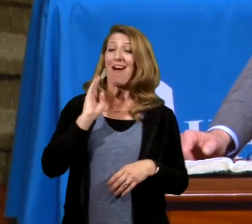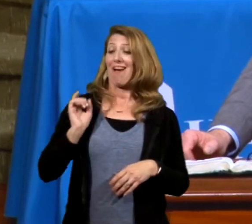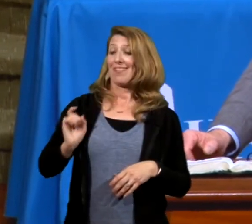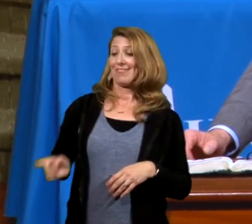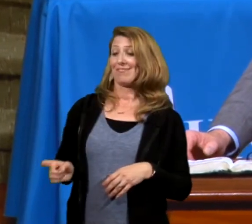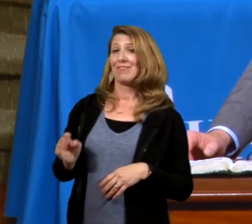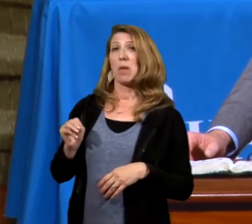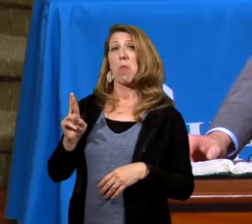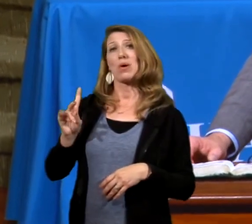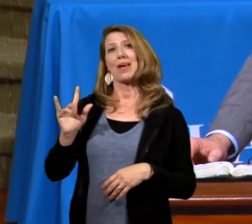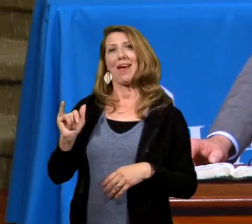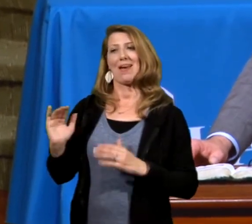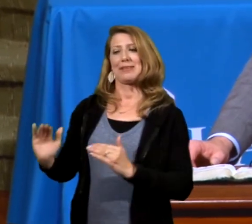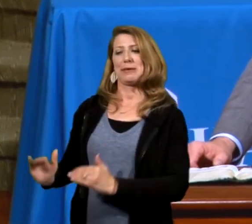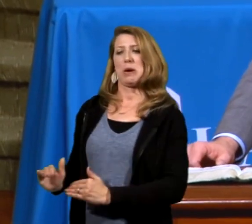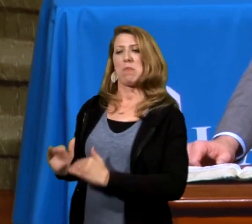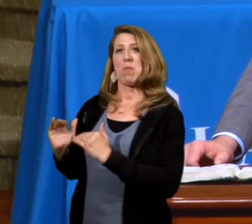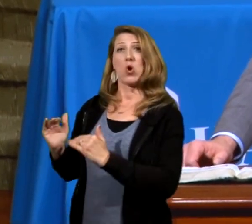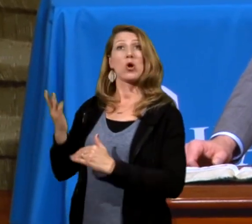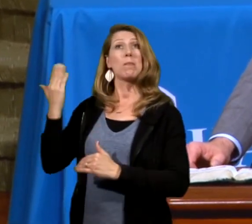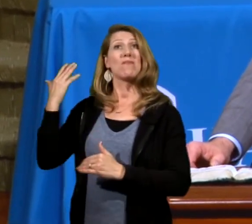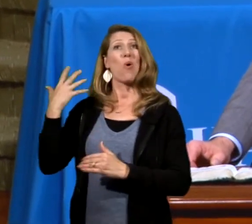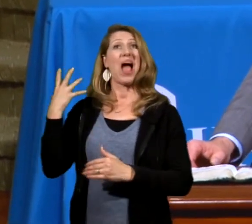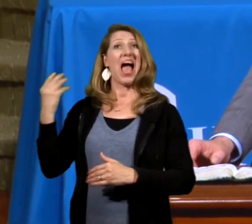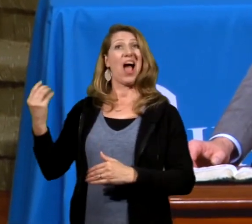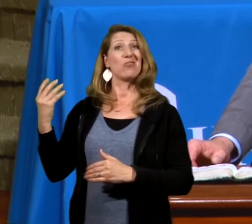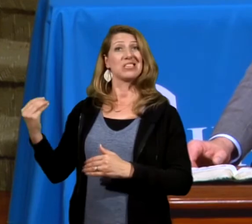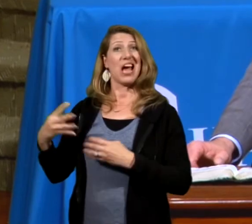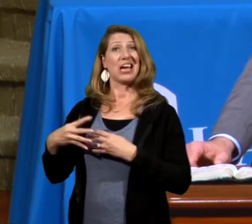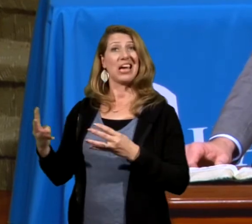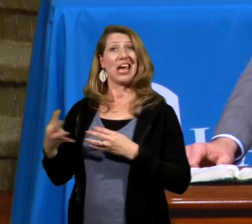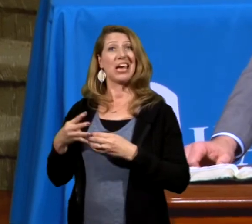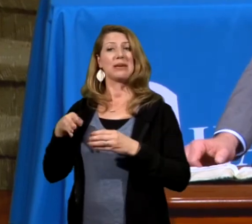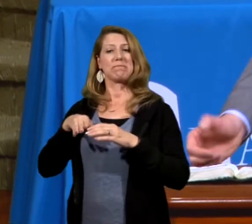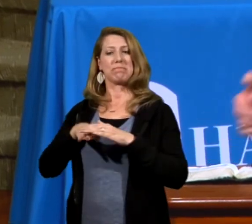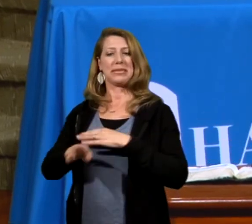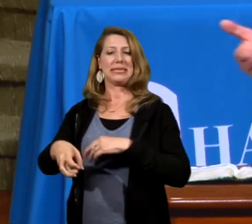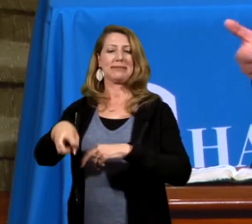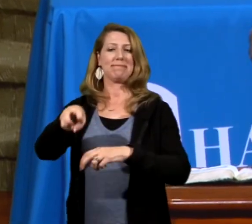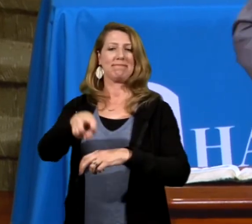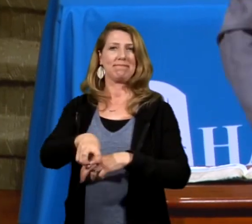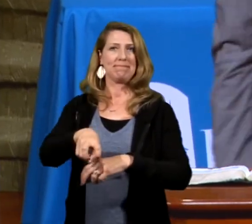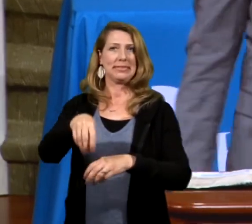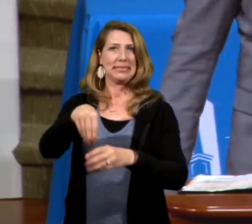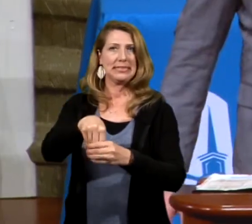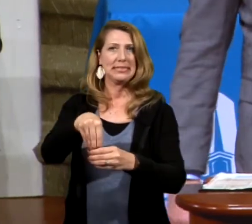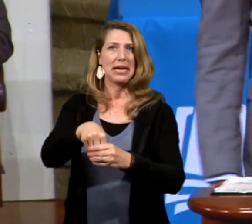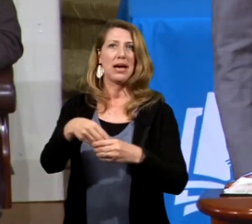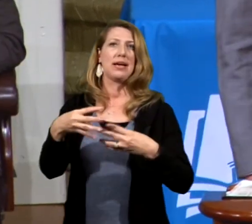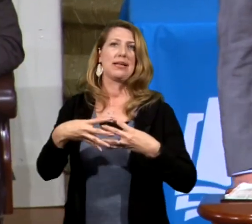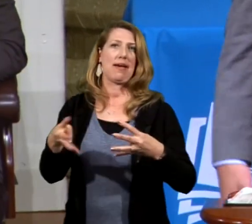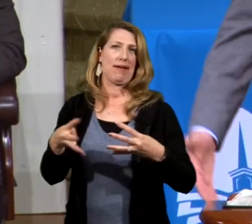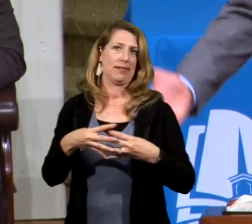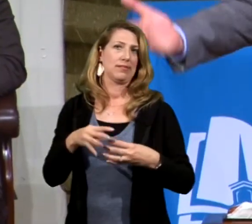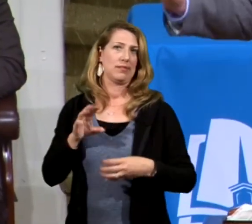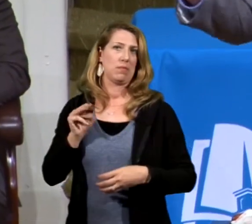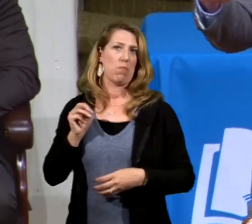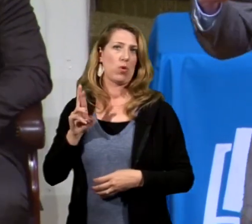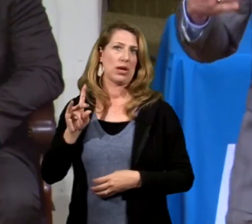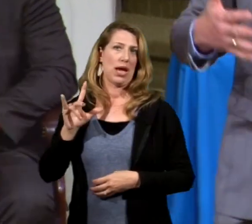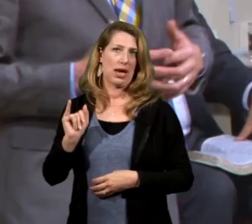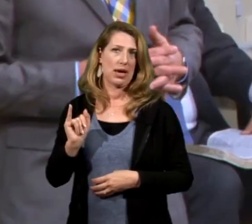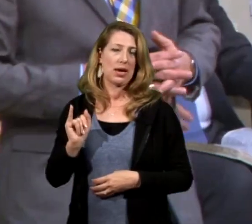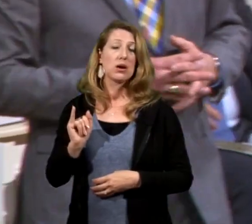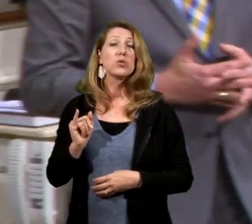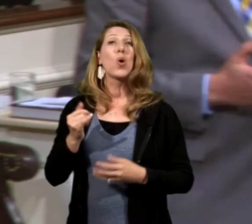a promotion from being outside the gate into the gate. So we find here that God now allows Esther to